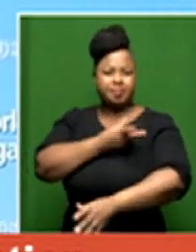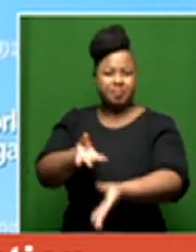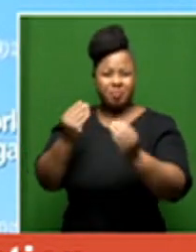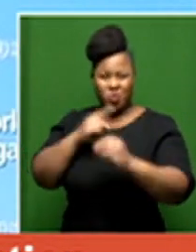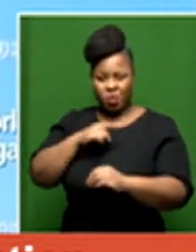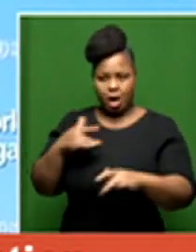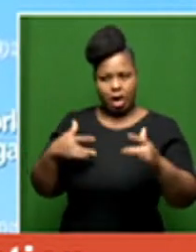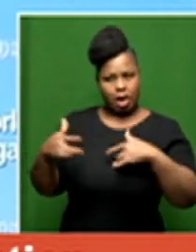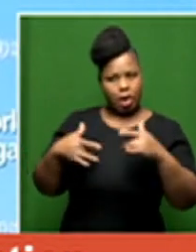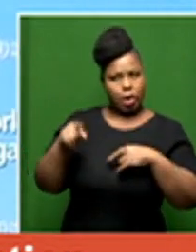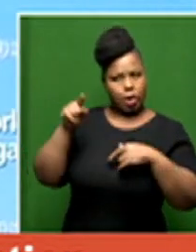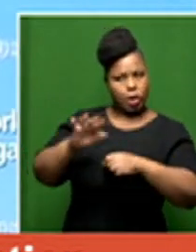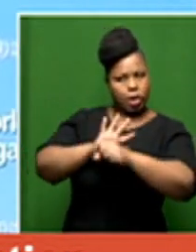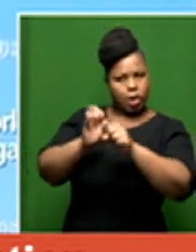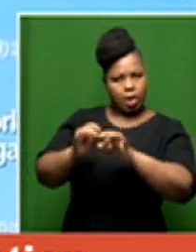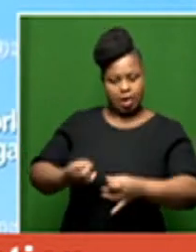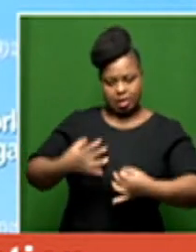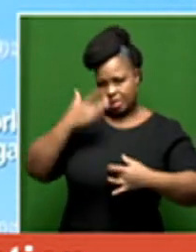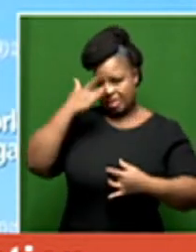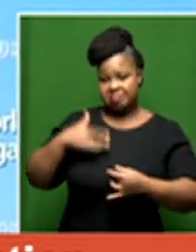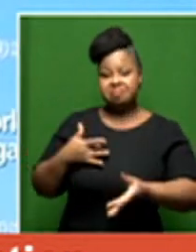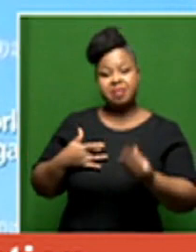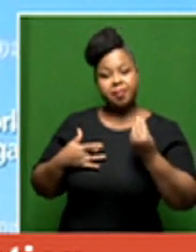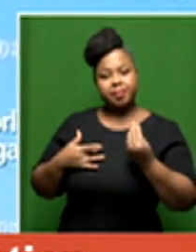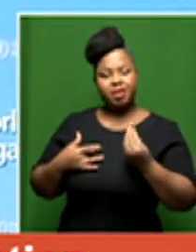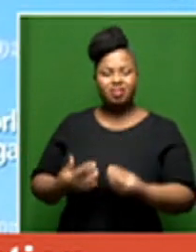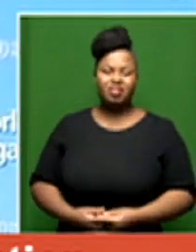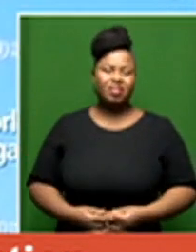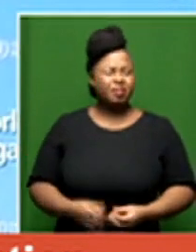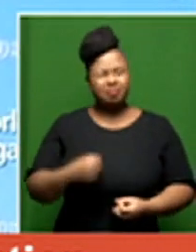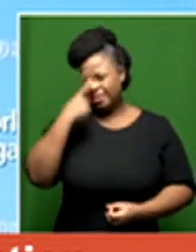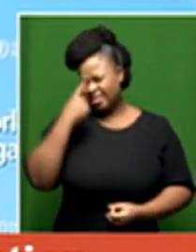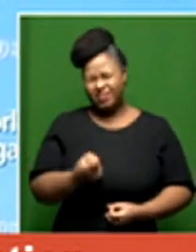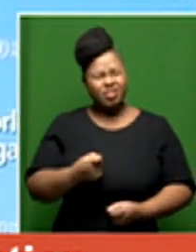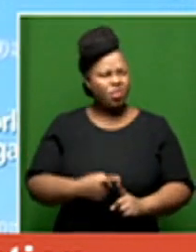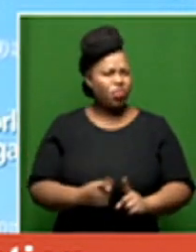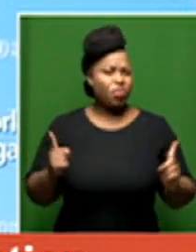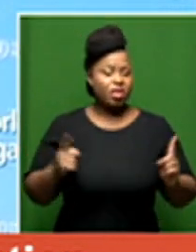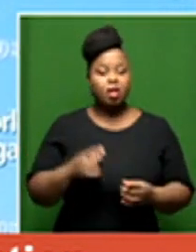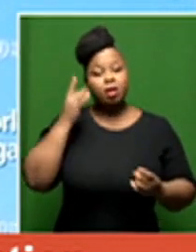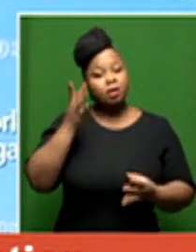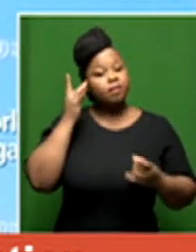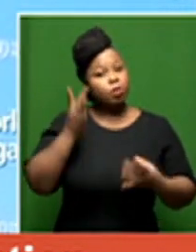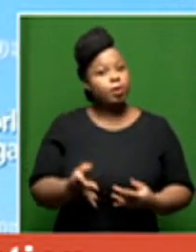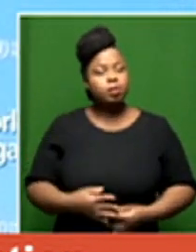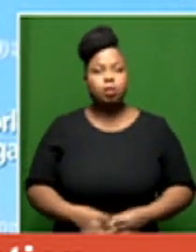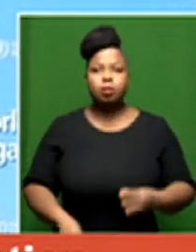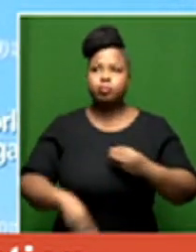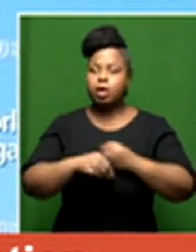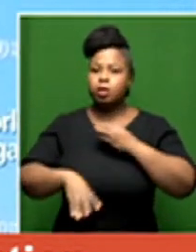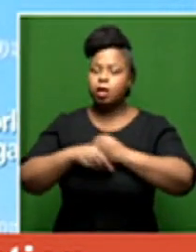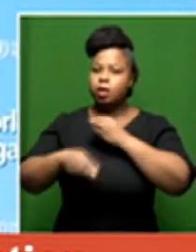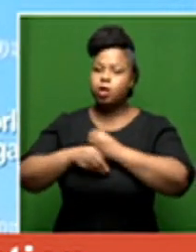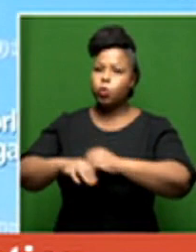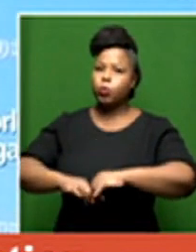of concerns about COVID-19. And myth and information about vaccines are adding fuel to